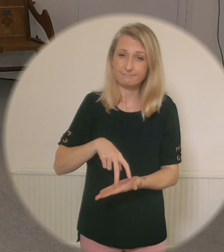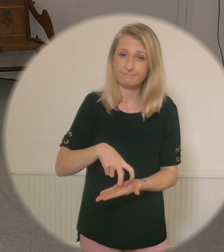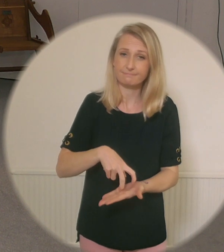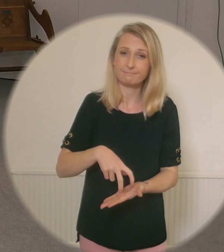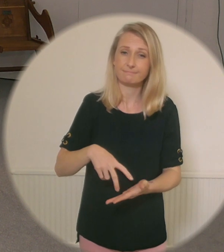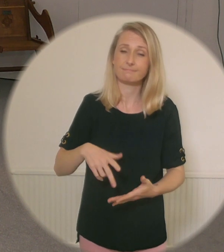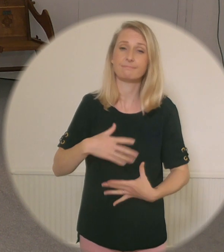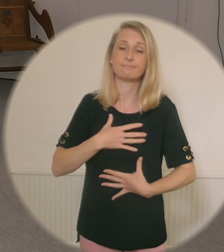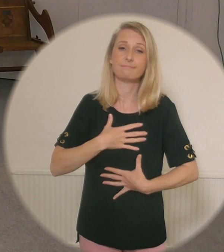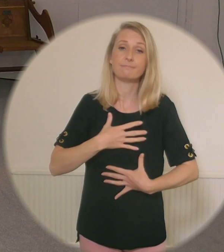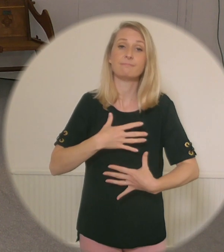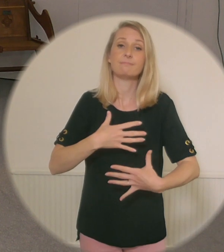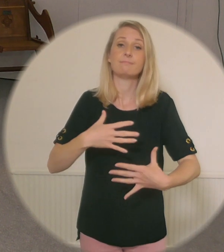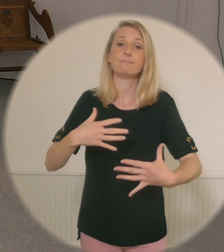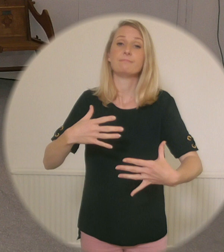Inhale, lift.